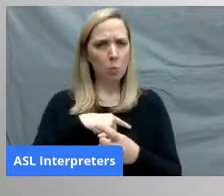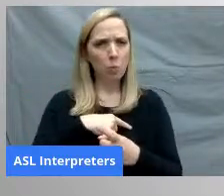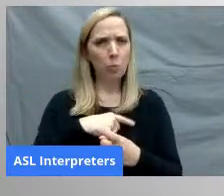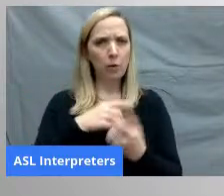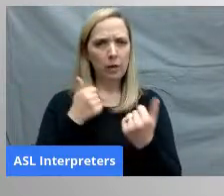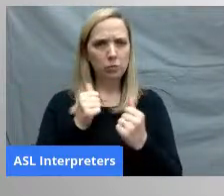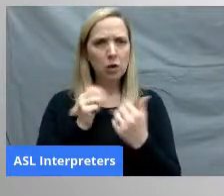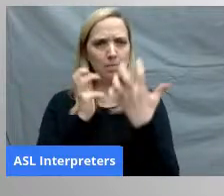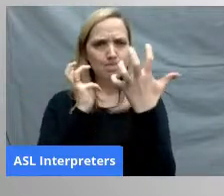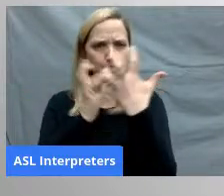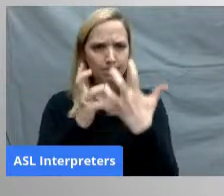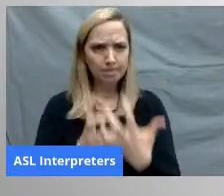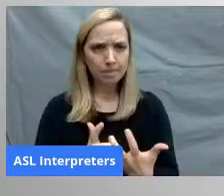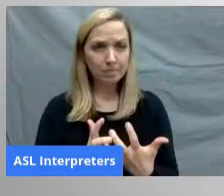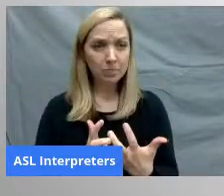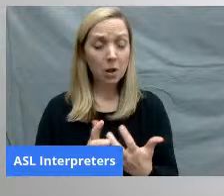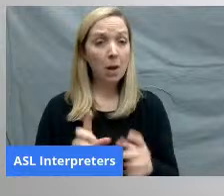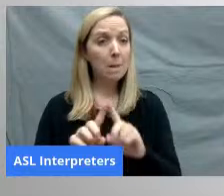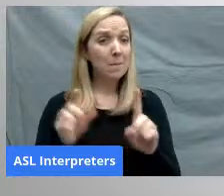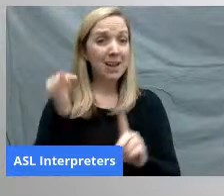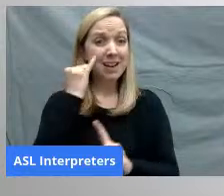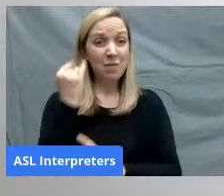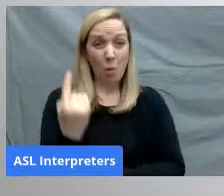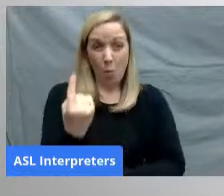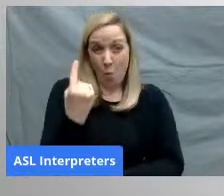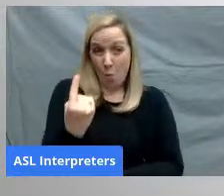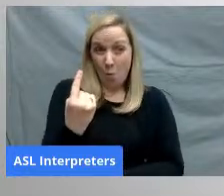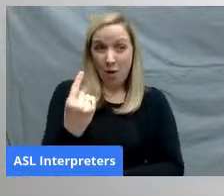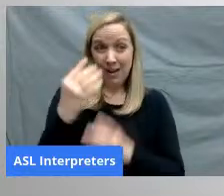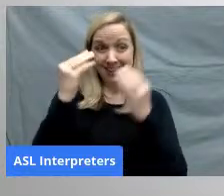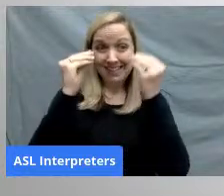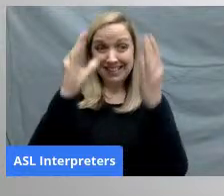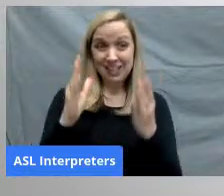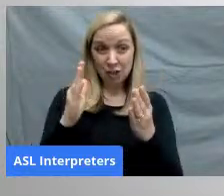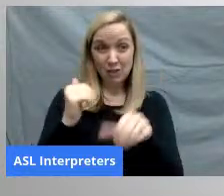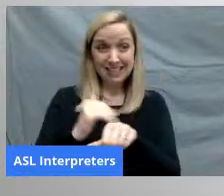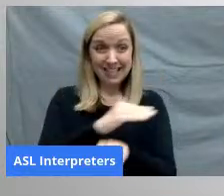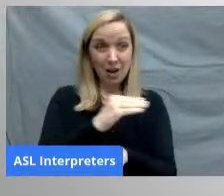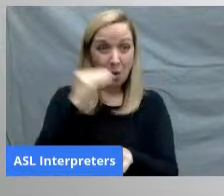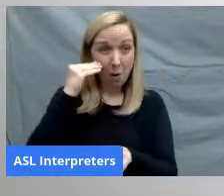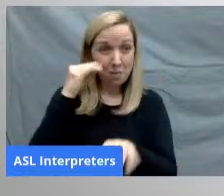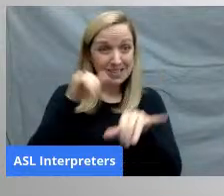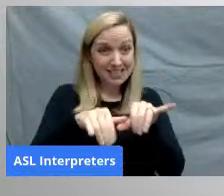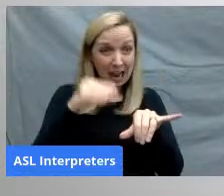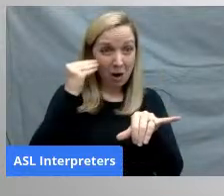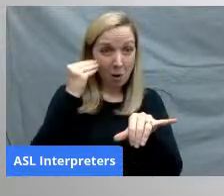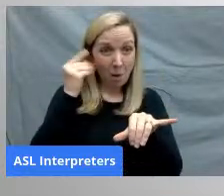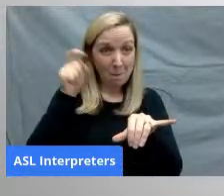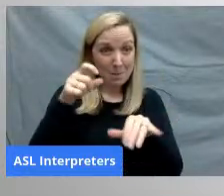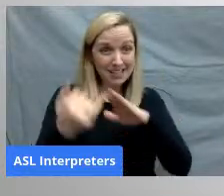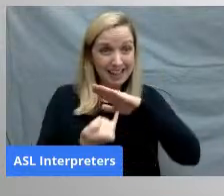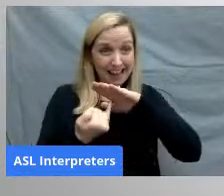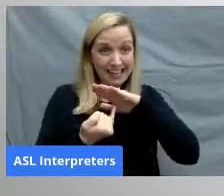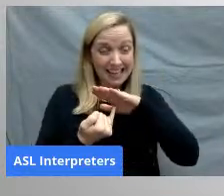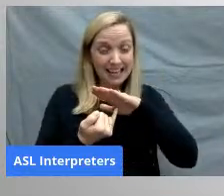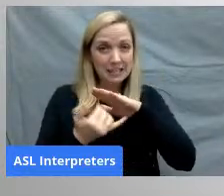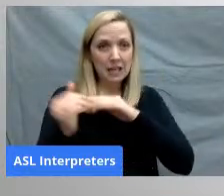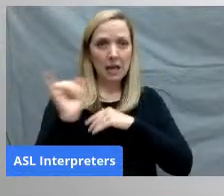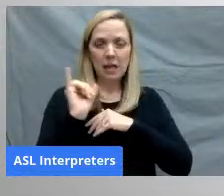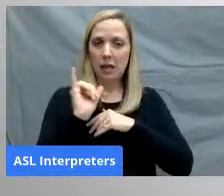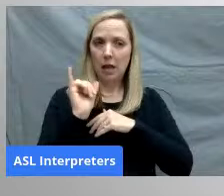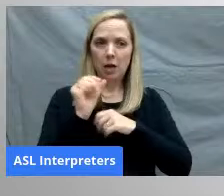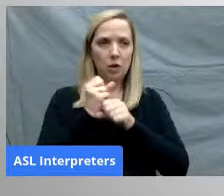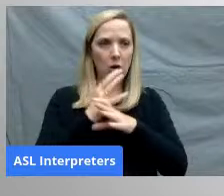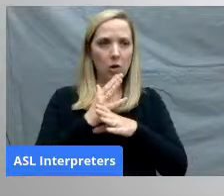but if one teacher needs to isolate, then it's like a house of cards where it becomes a large